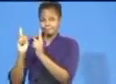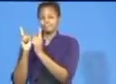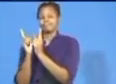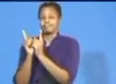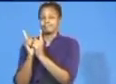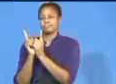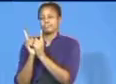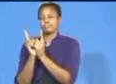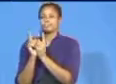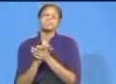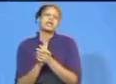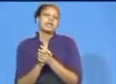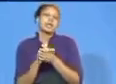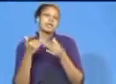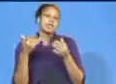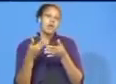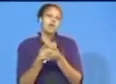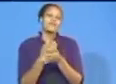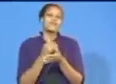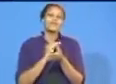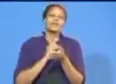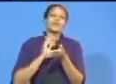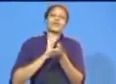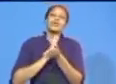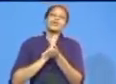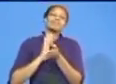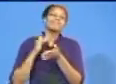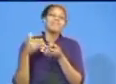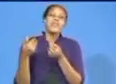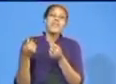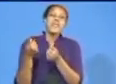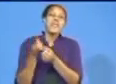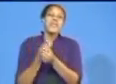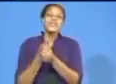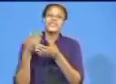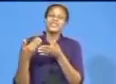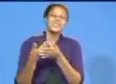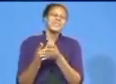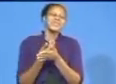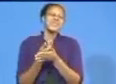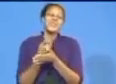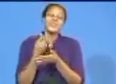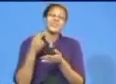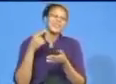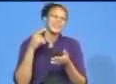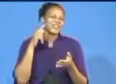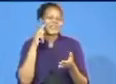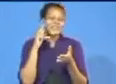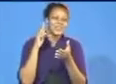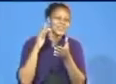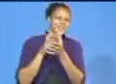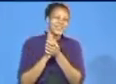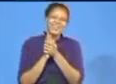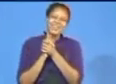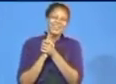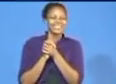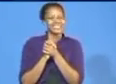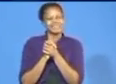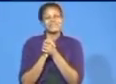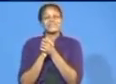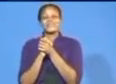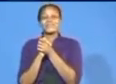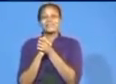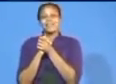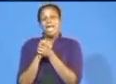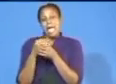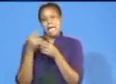couple looking forward to that honeymoon encounter. But as he waited, she